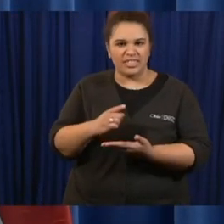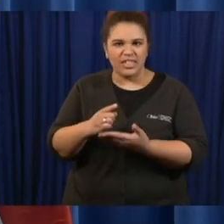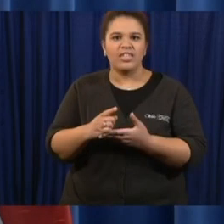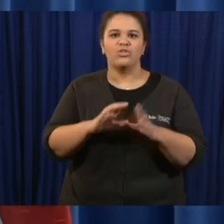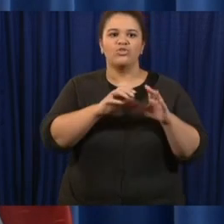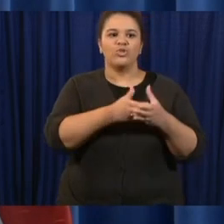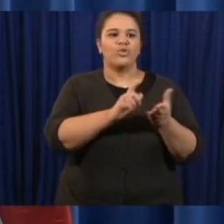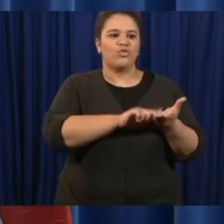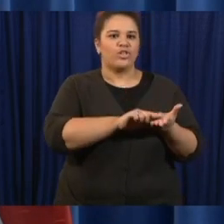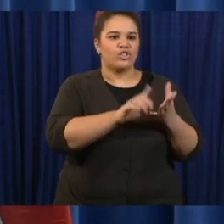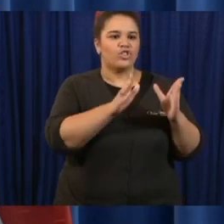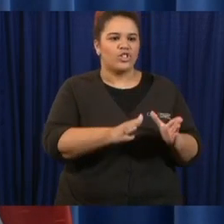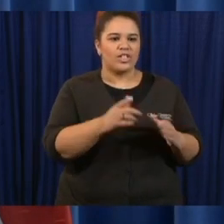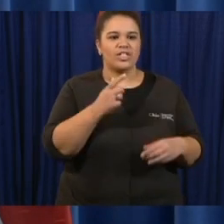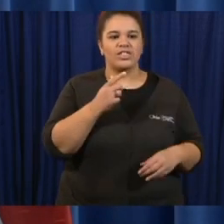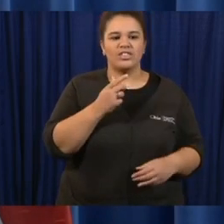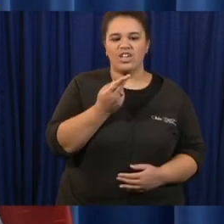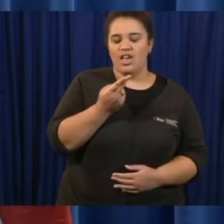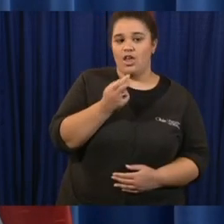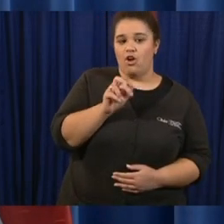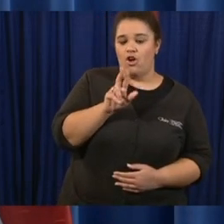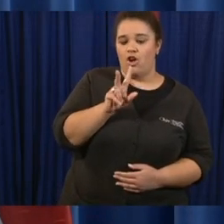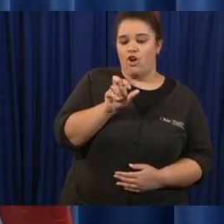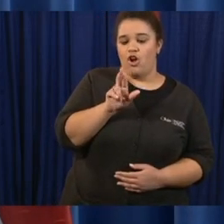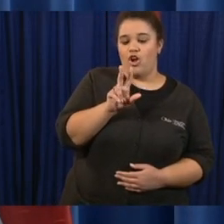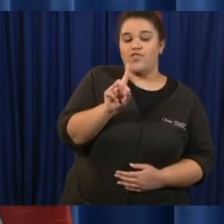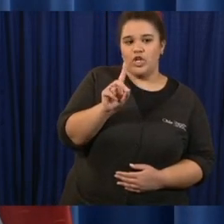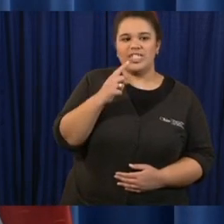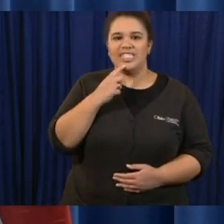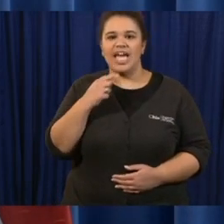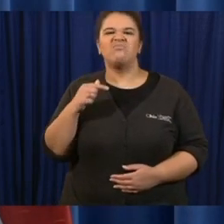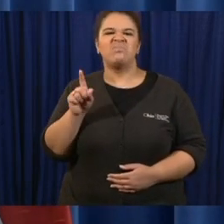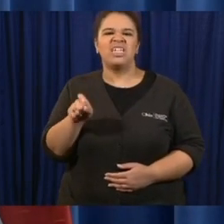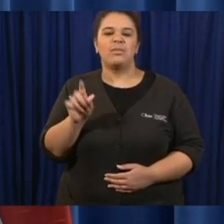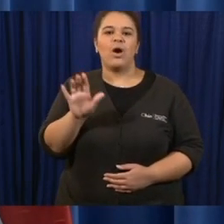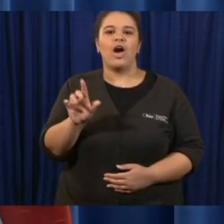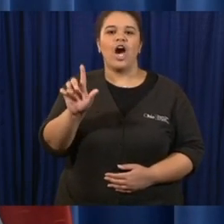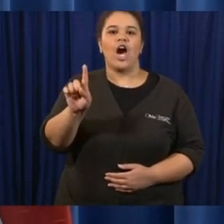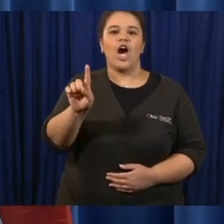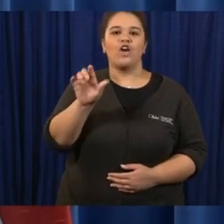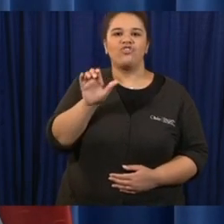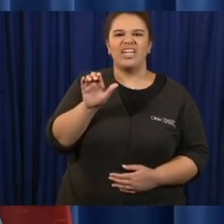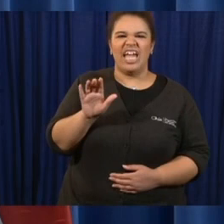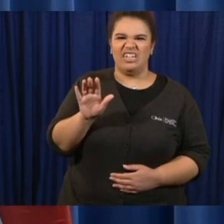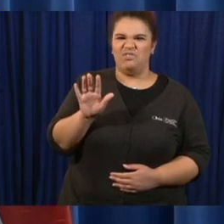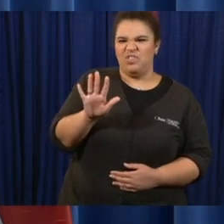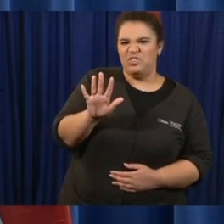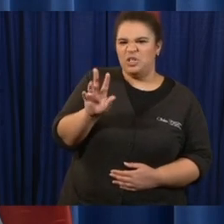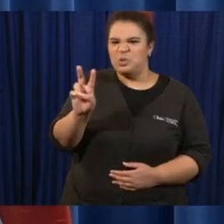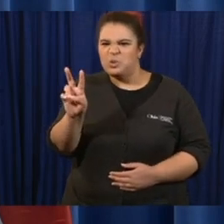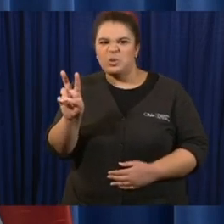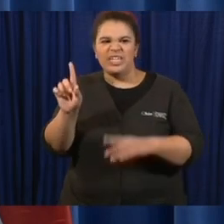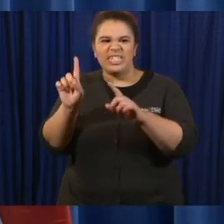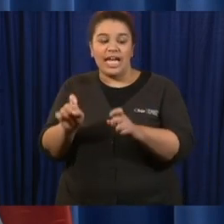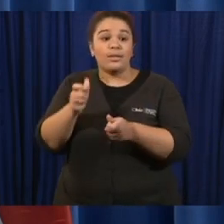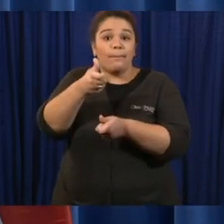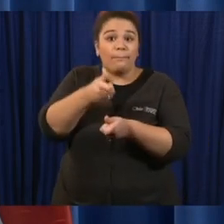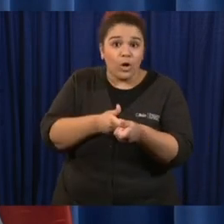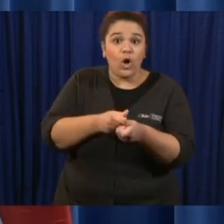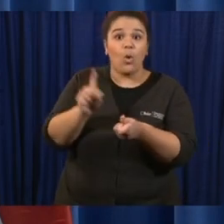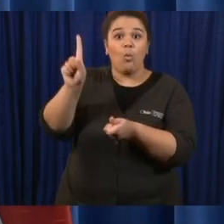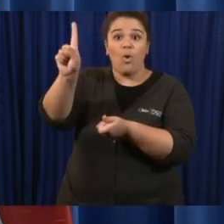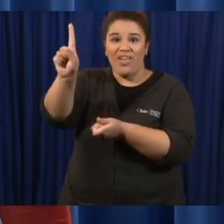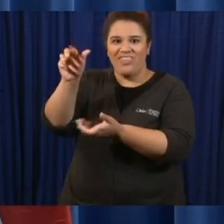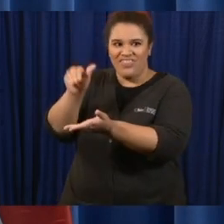we need to have about 152 tests per 100,000 people. Ohio at that point was at 22 out of 100,000